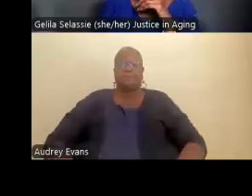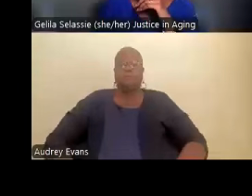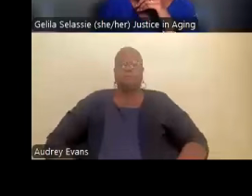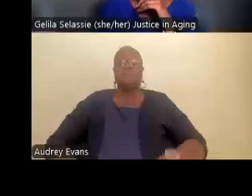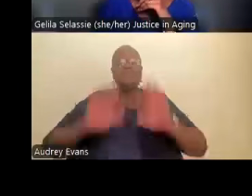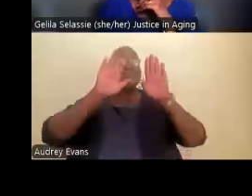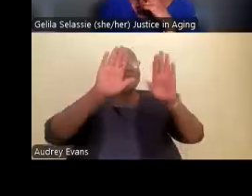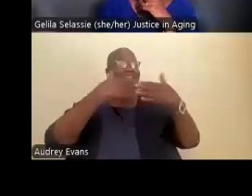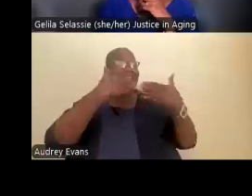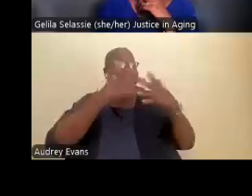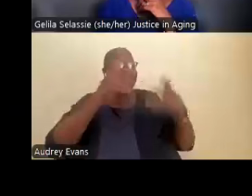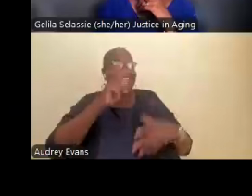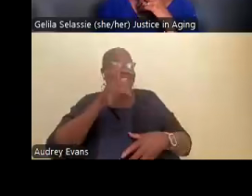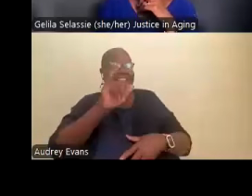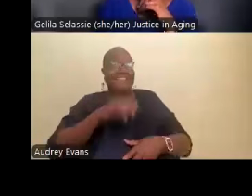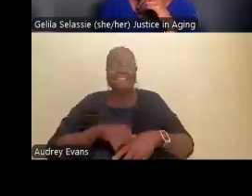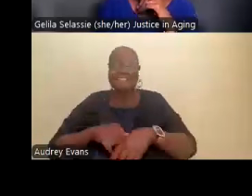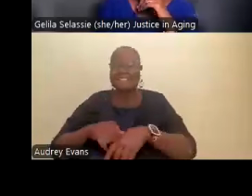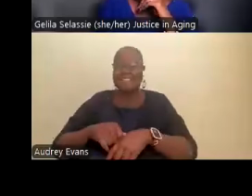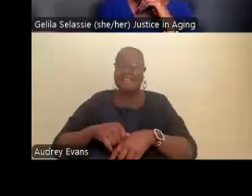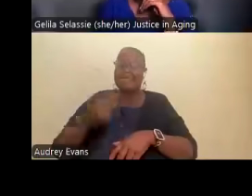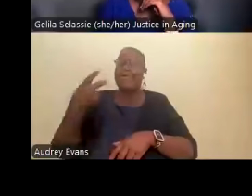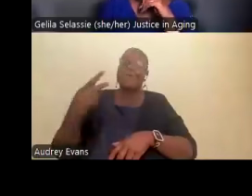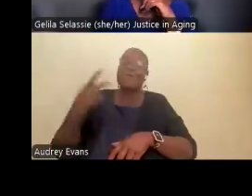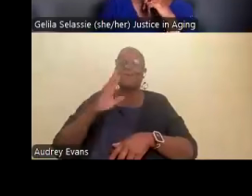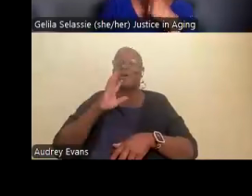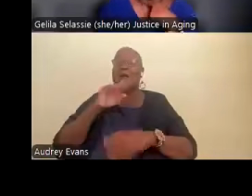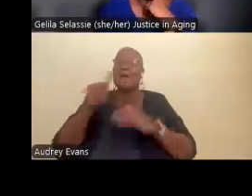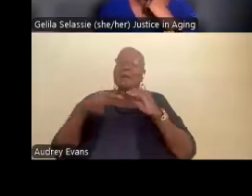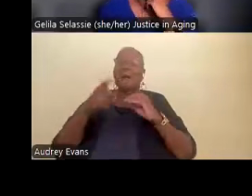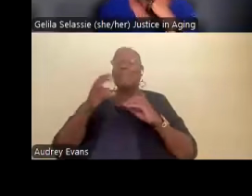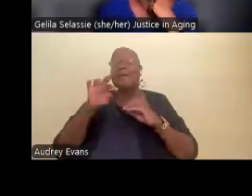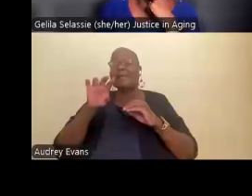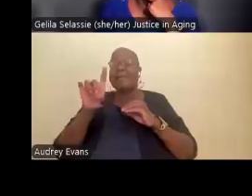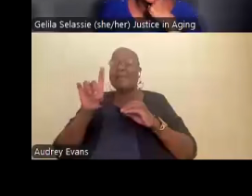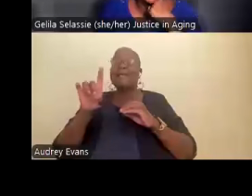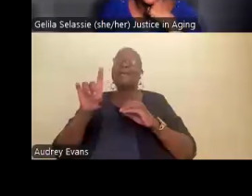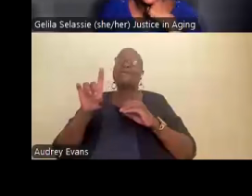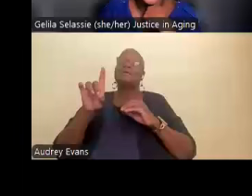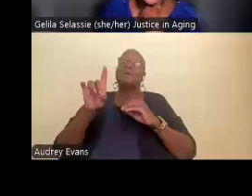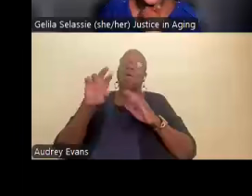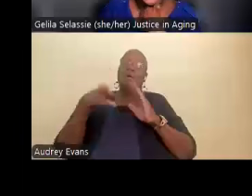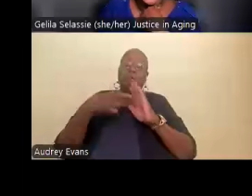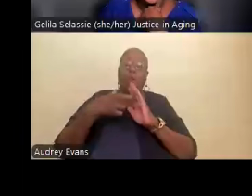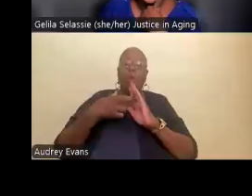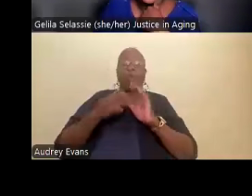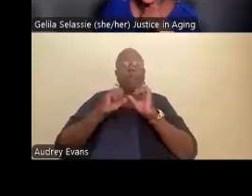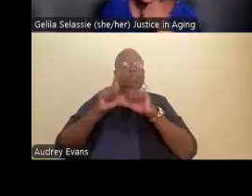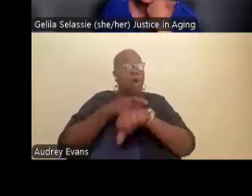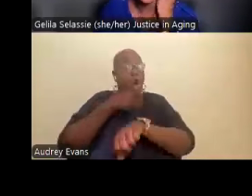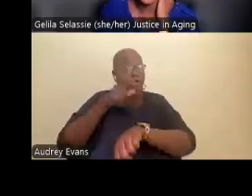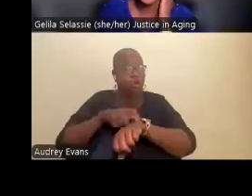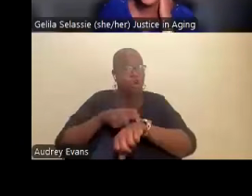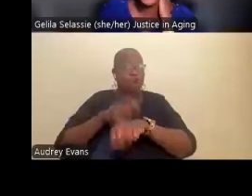Great. Thank you so much, Tiffany. We're going to be talking about Medicaid's role in long-term services and supports, as we've been